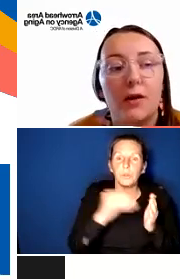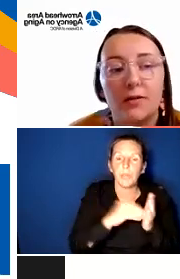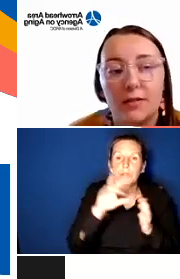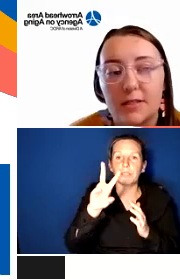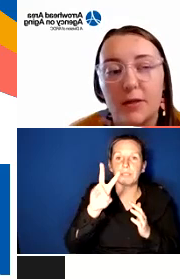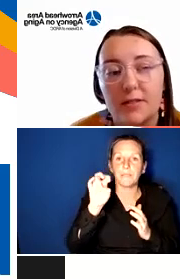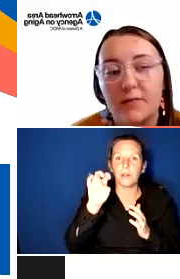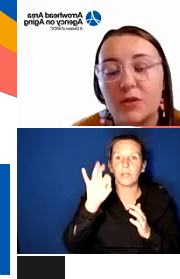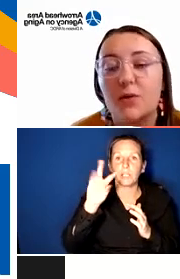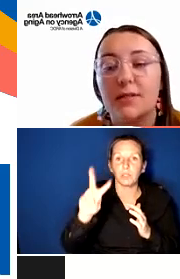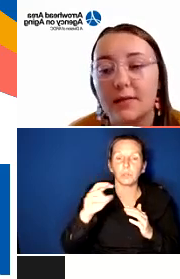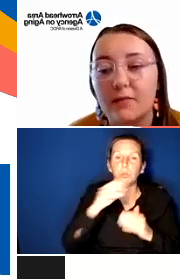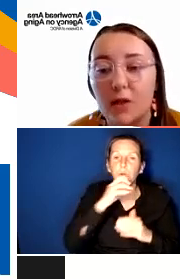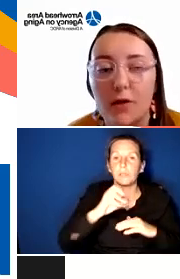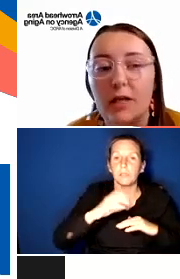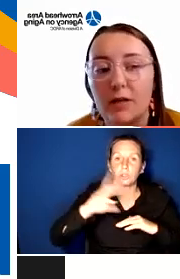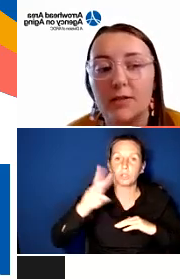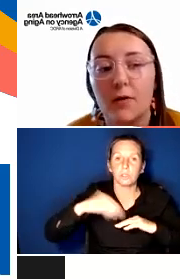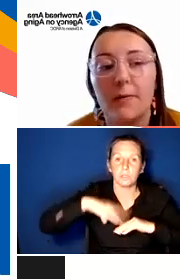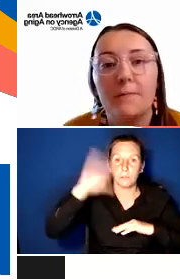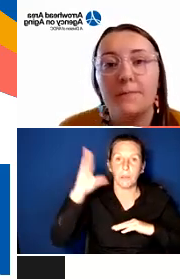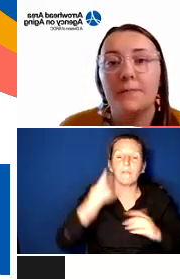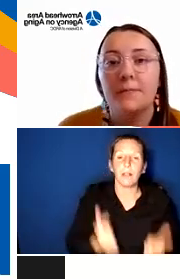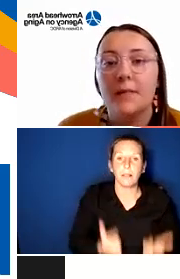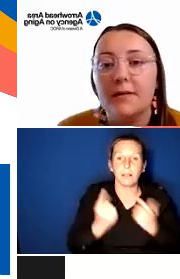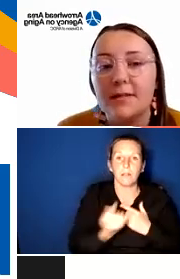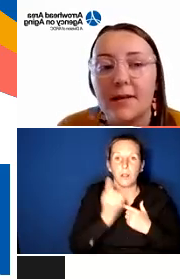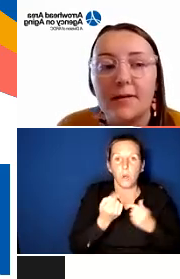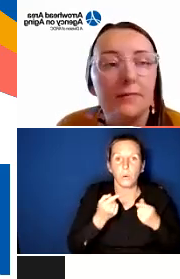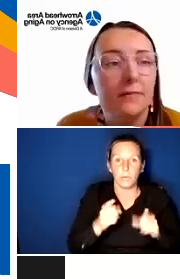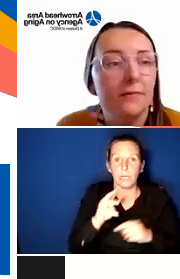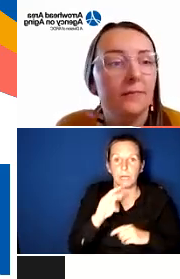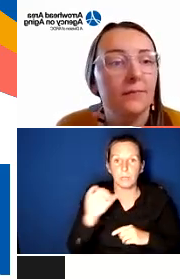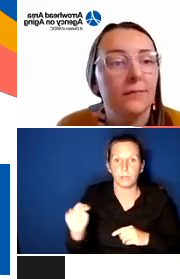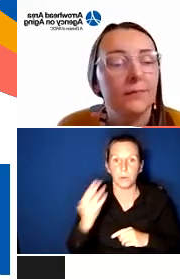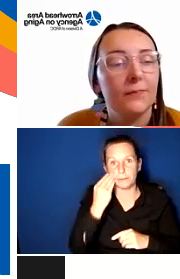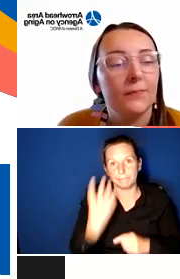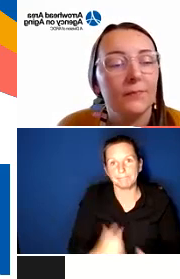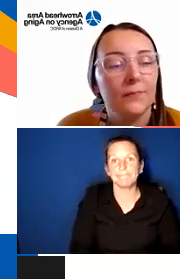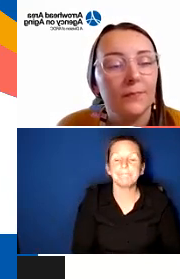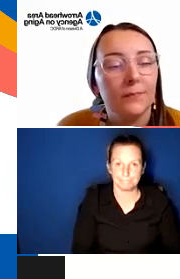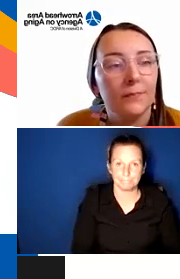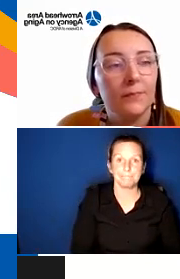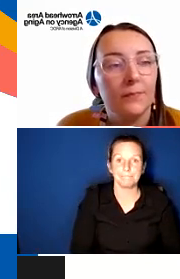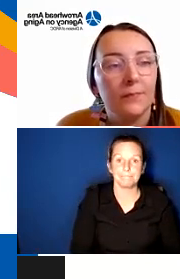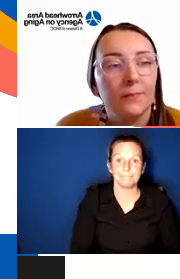502,792 60+ individuals live alone in Minnesota. Next slide.